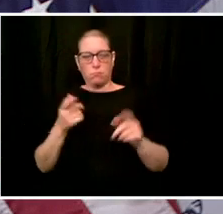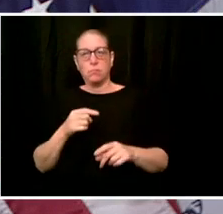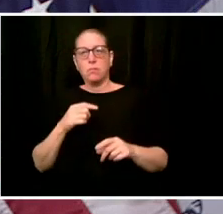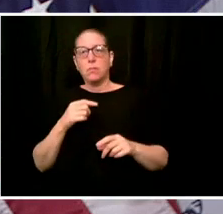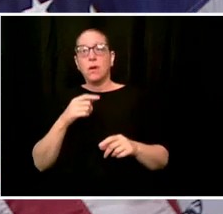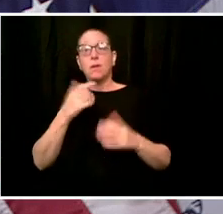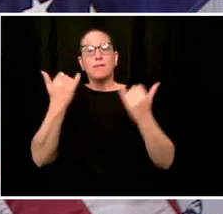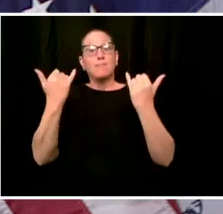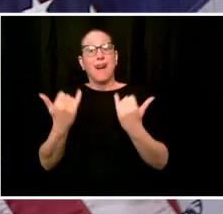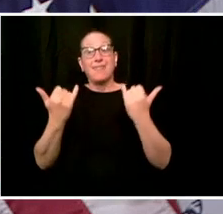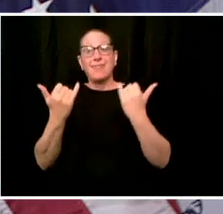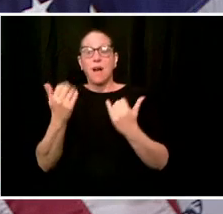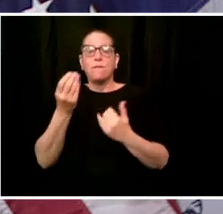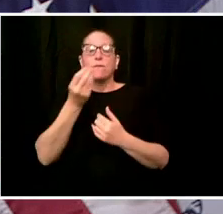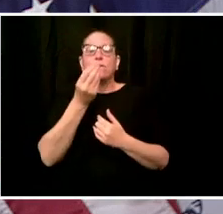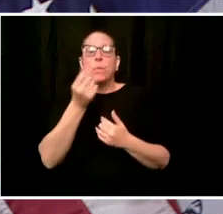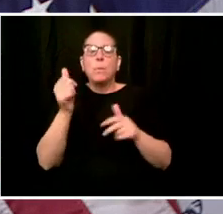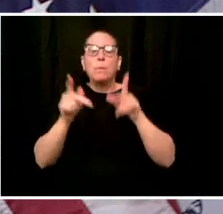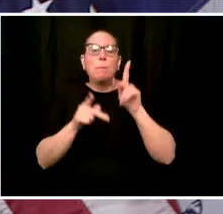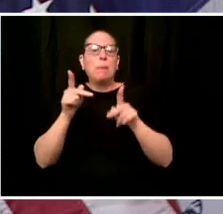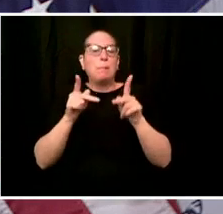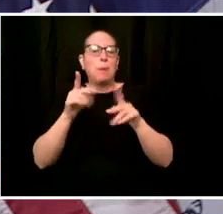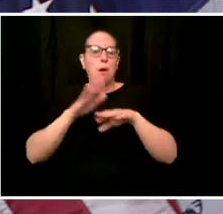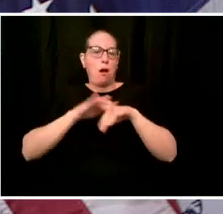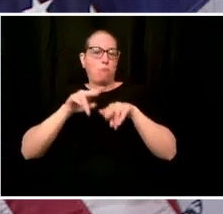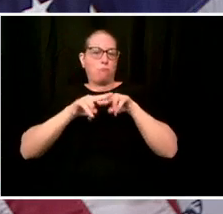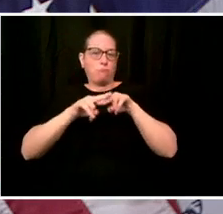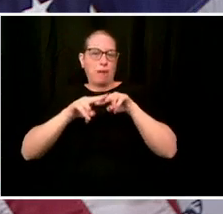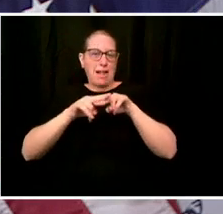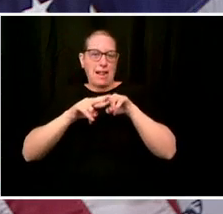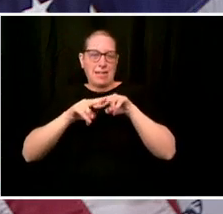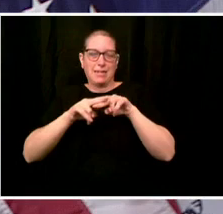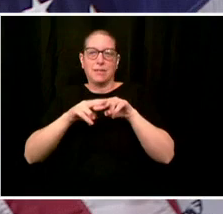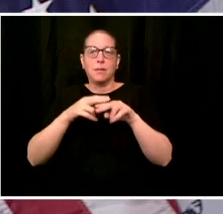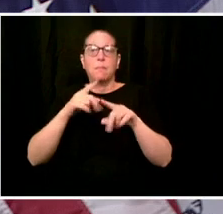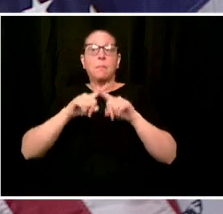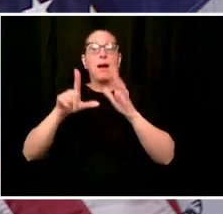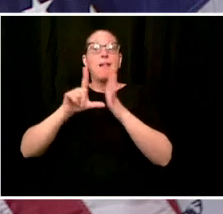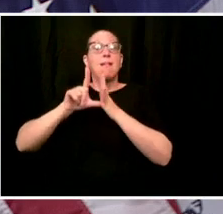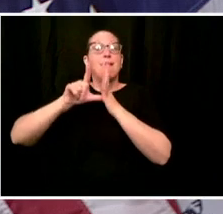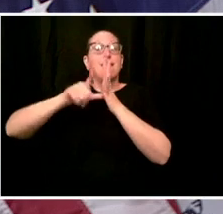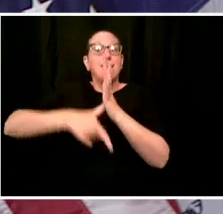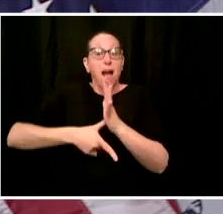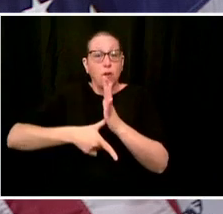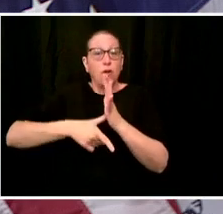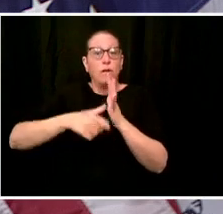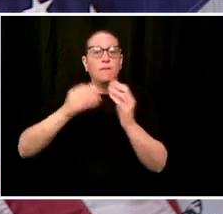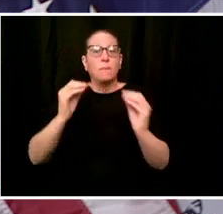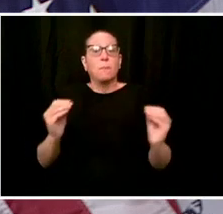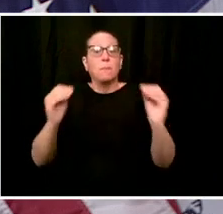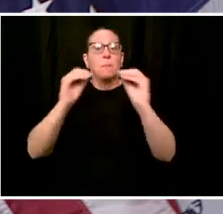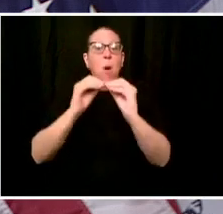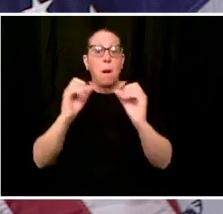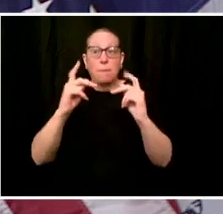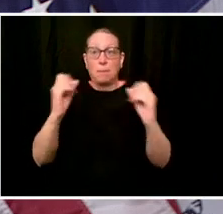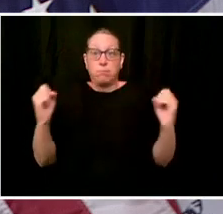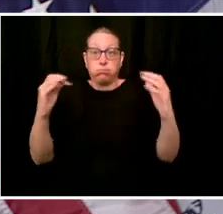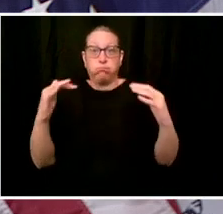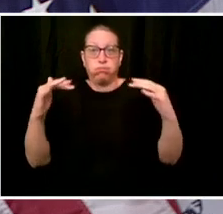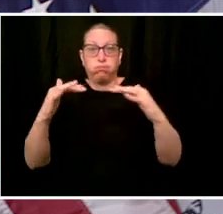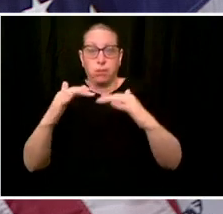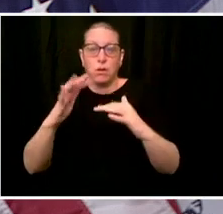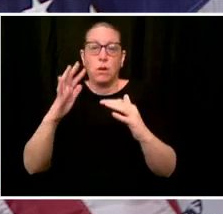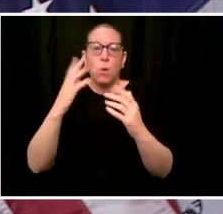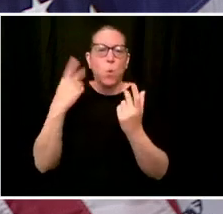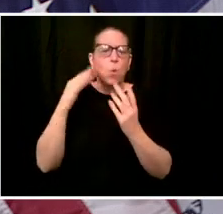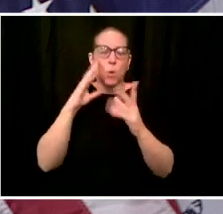ridership increases over time, we got to think about what will work for that moment. But for this moment, I think there's some sense in that. Bringing back the